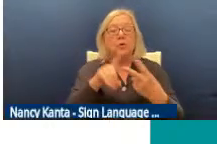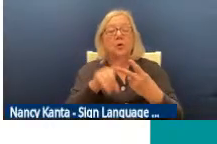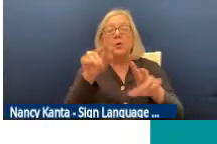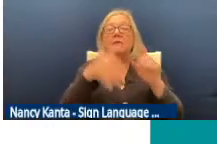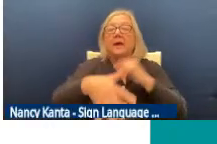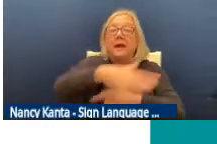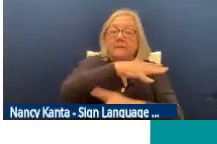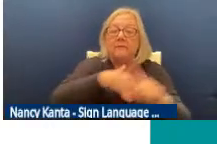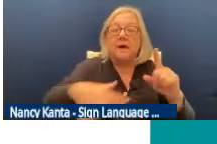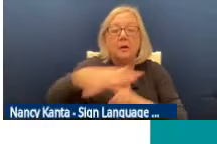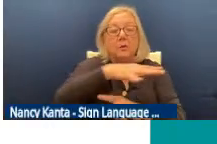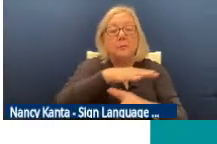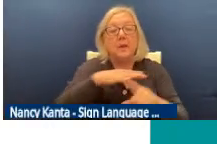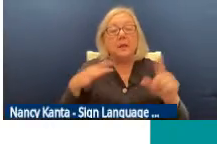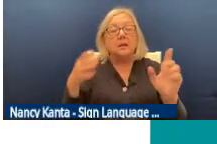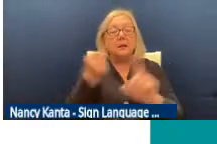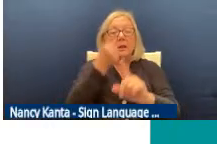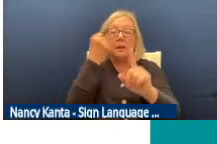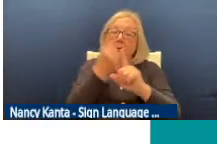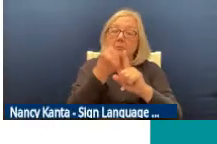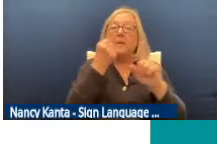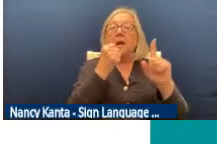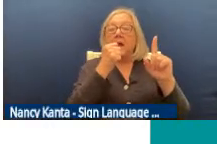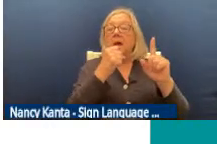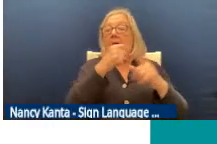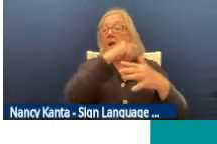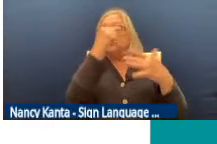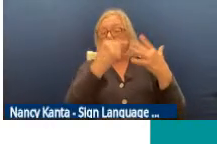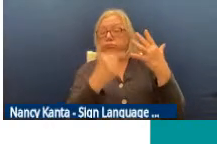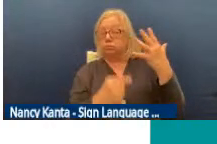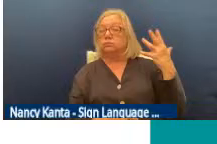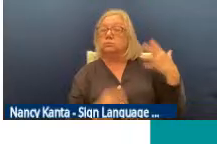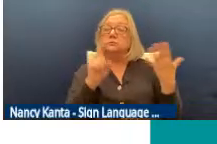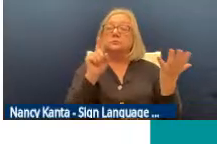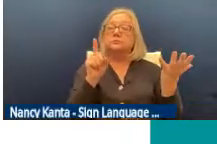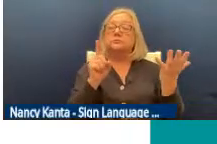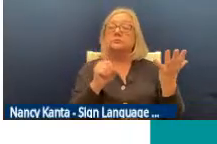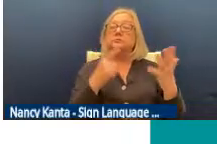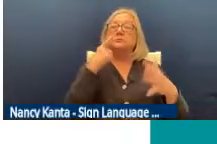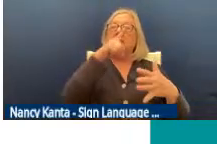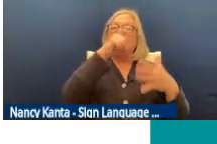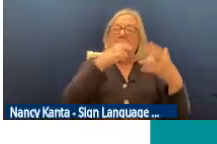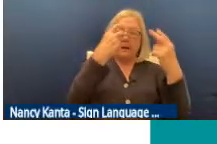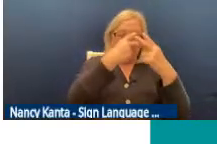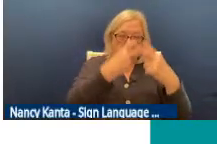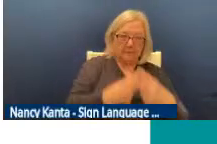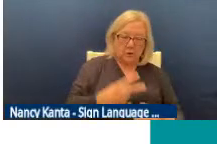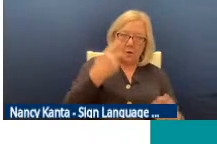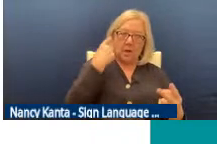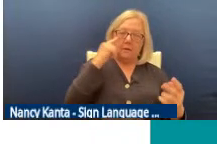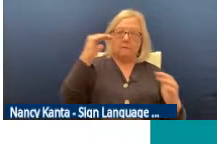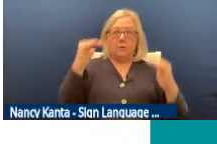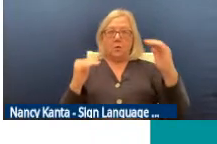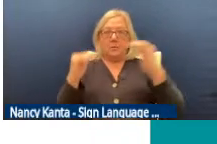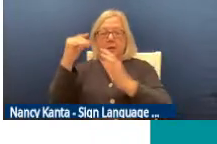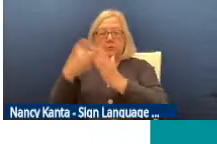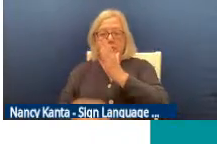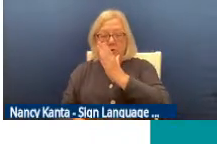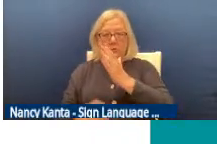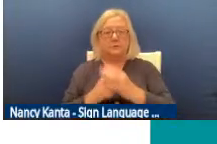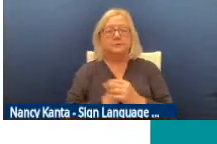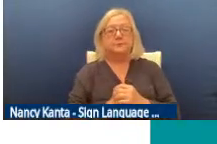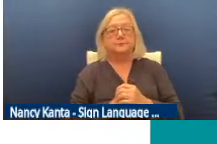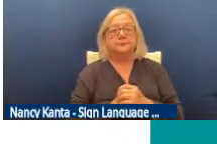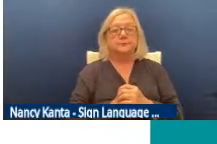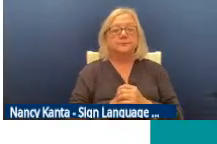a cost effectiveness criteria, balancing cost and benefits. There's also financial commitment, which